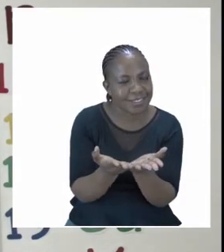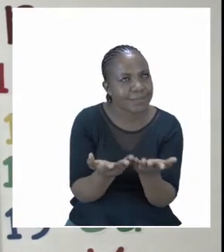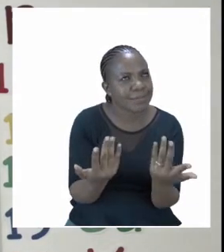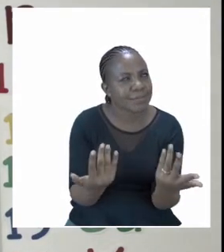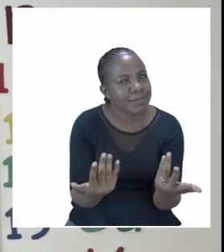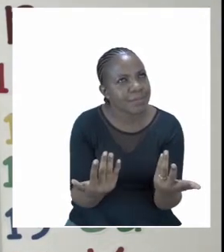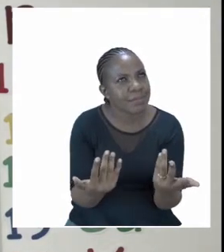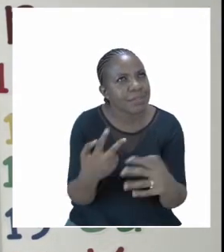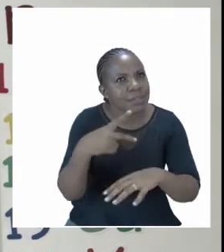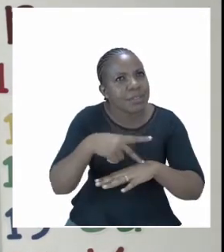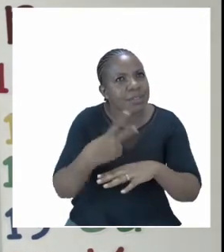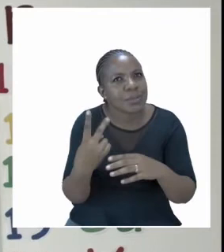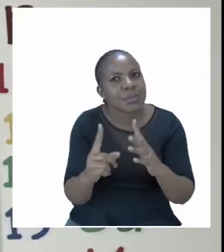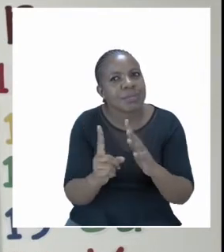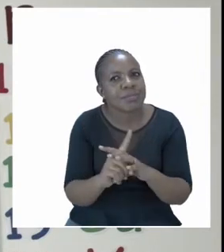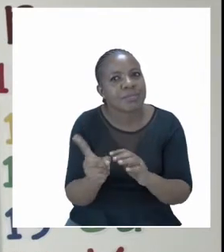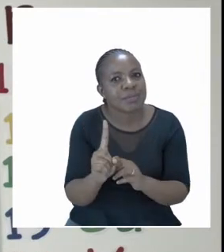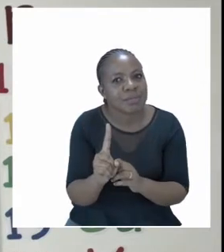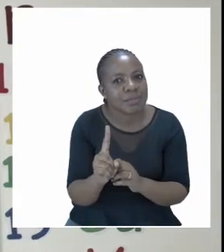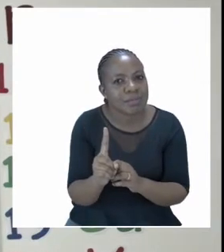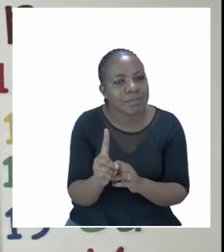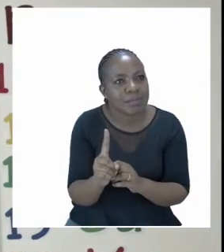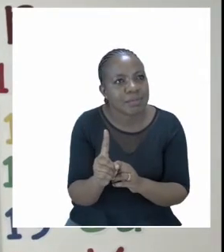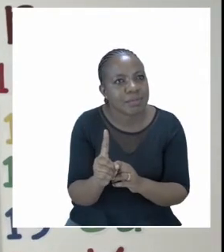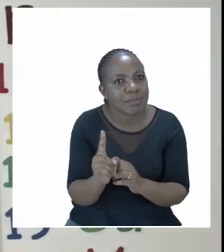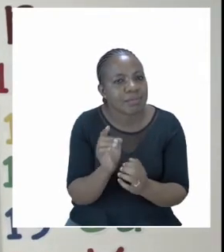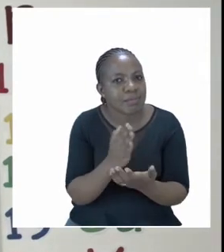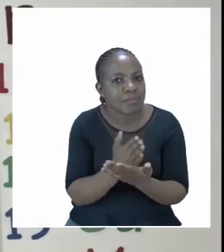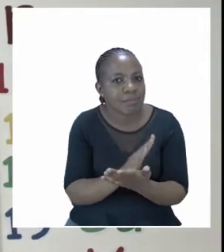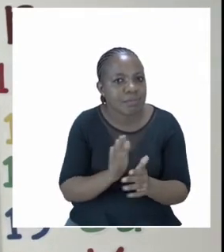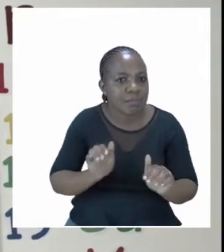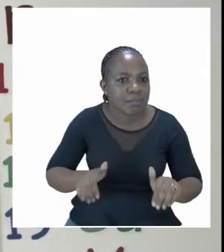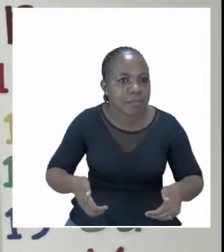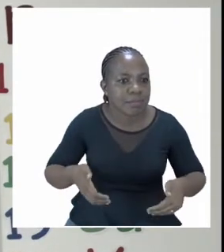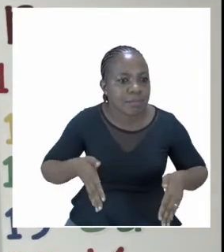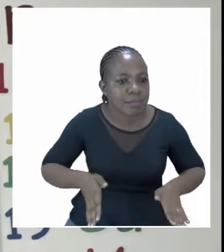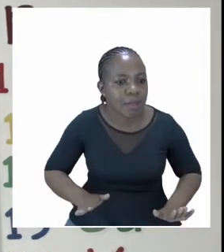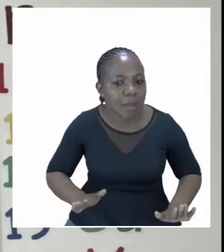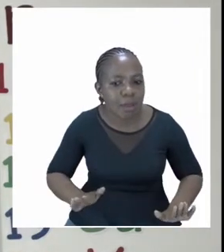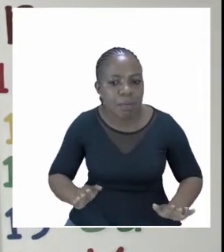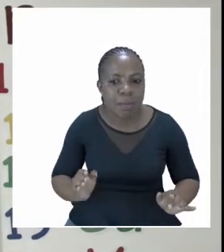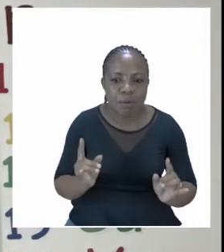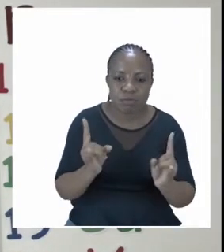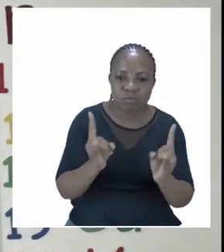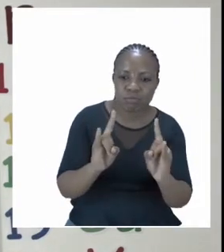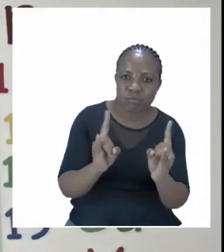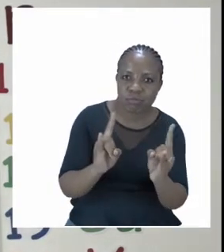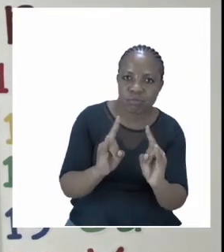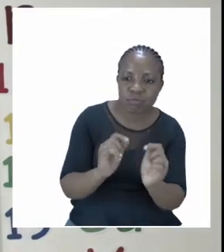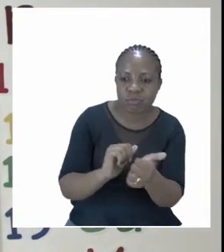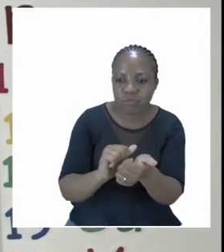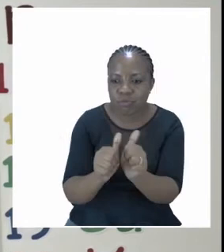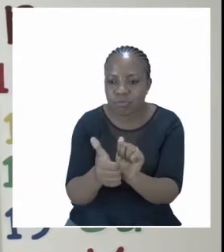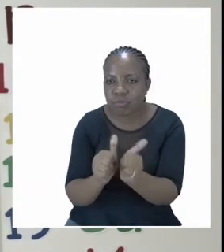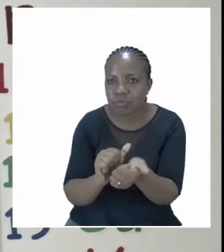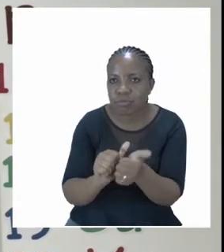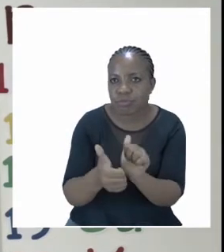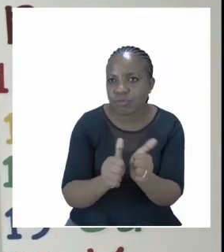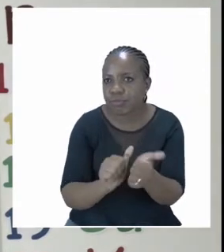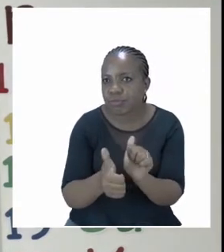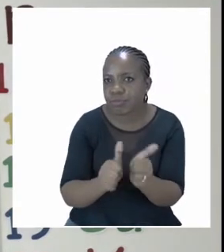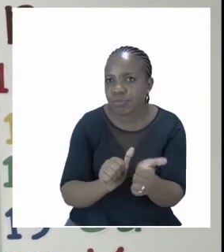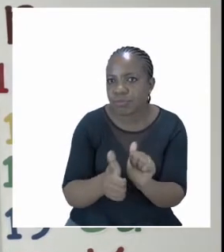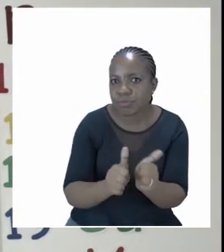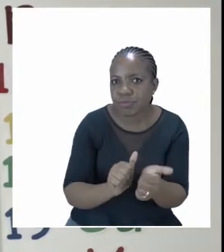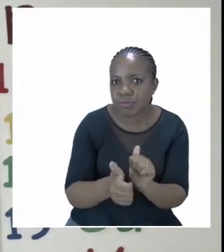a Tuesday. Some of you boys and girls go for sports on a Tuesday. So that is the day you